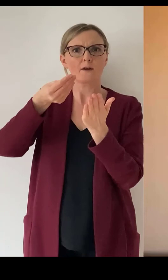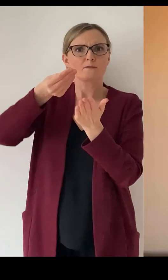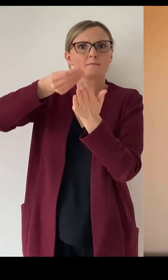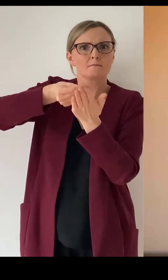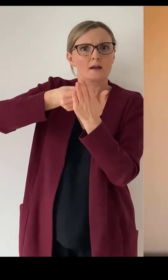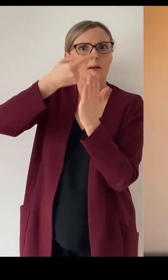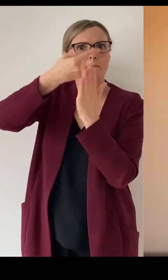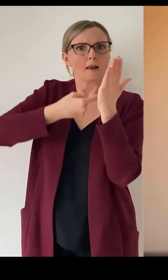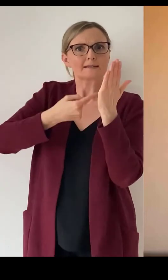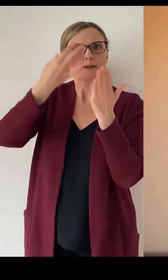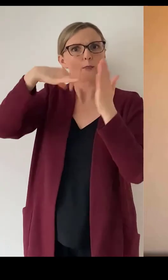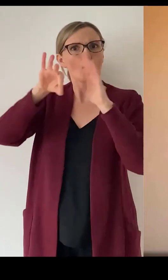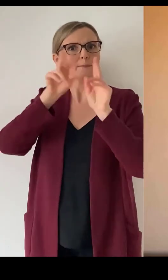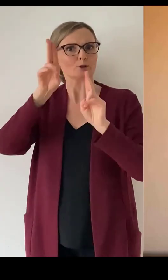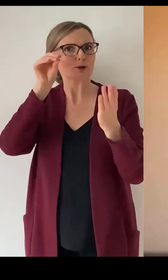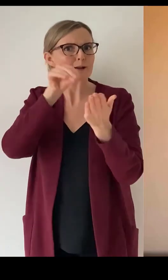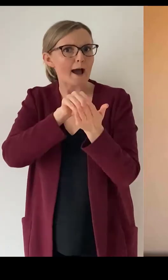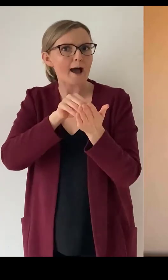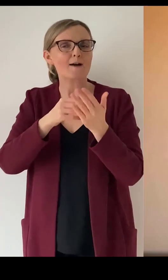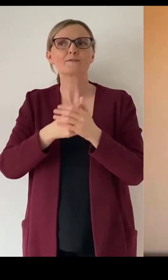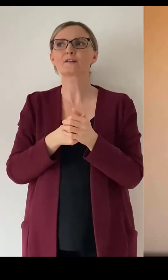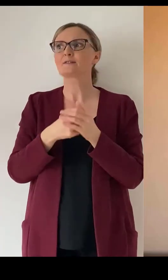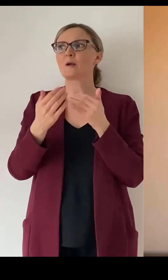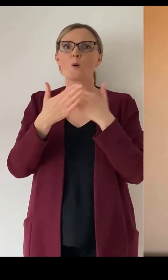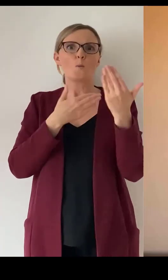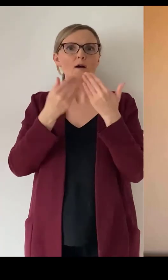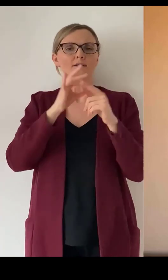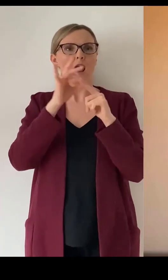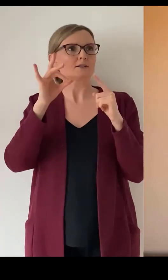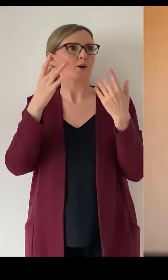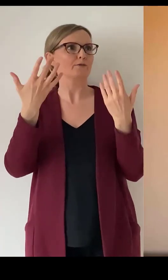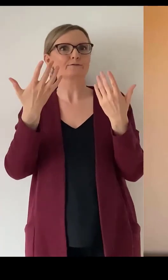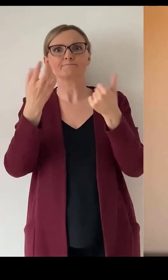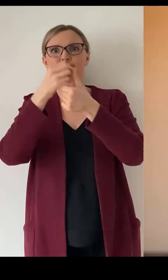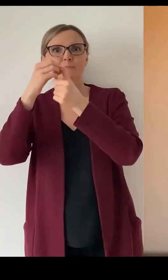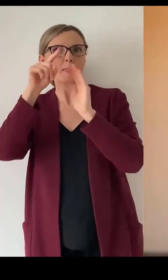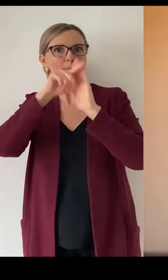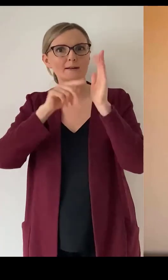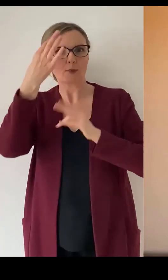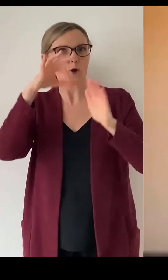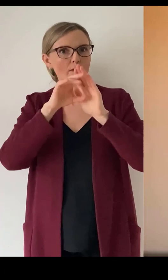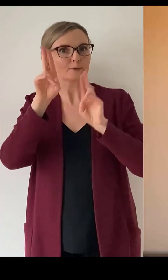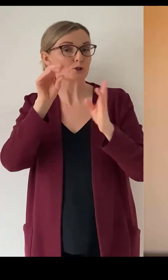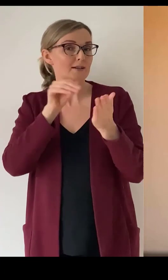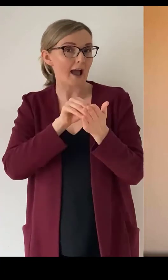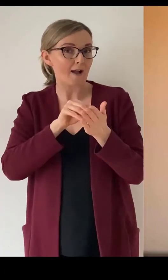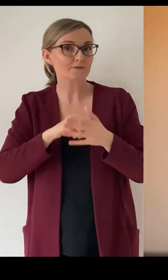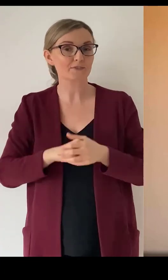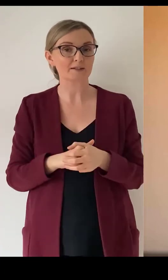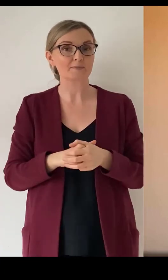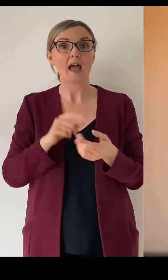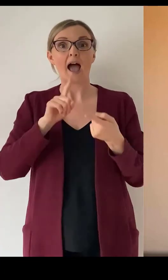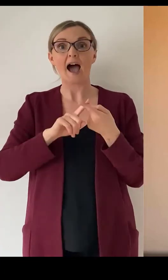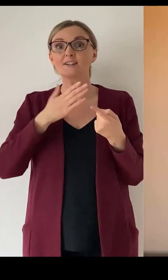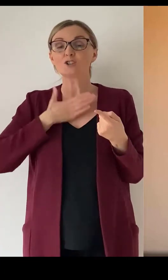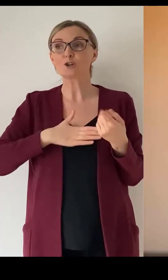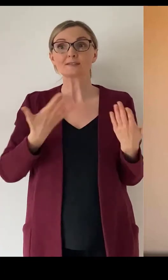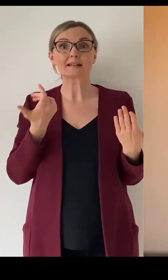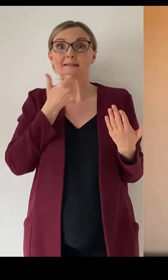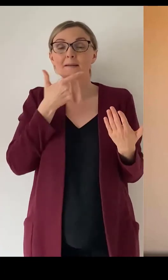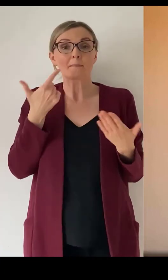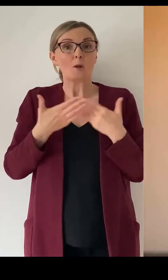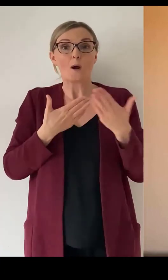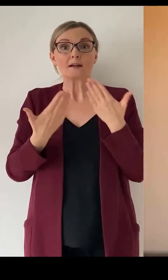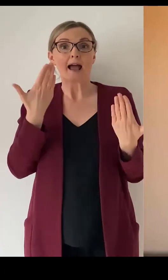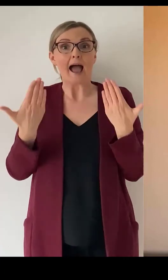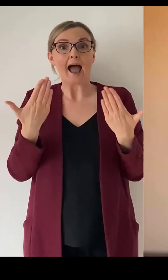should have, what sort of trade policies the government should have, but also simply how do individuals behave, how